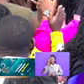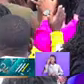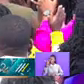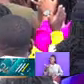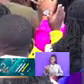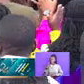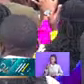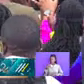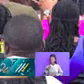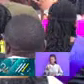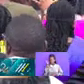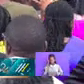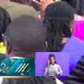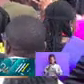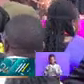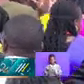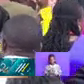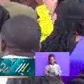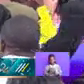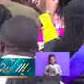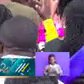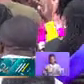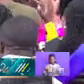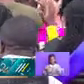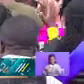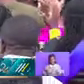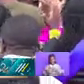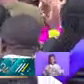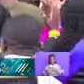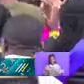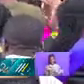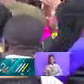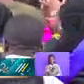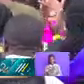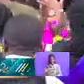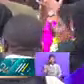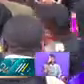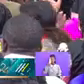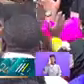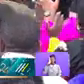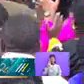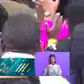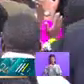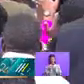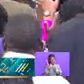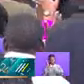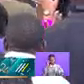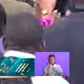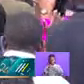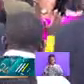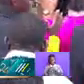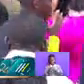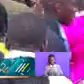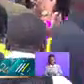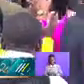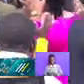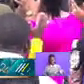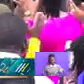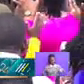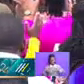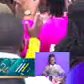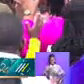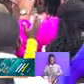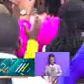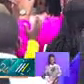because I have seen your faithfulness so receive the power of God in the name of Jesus